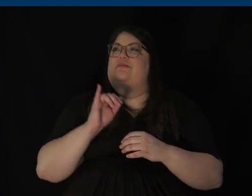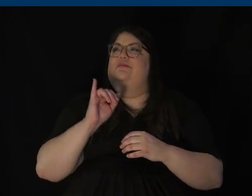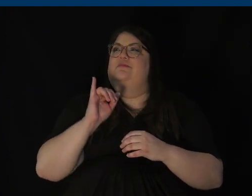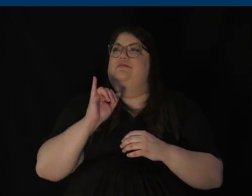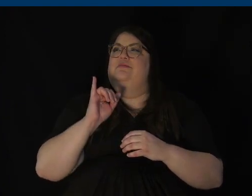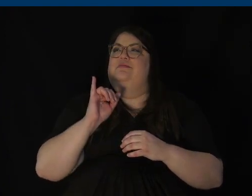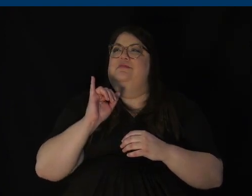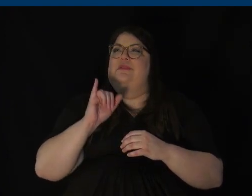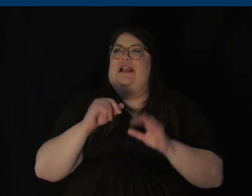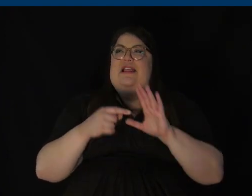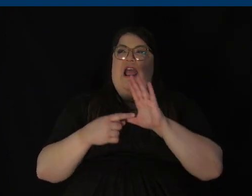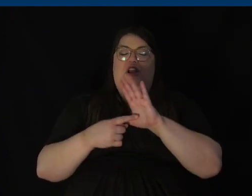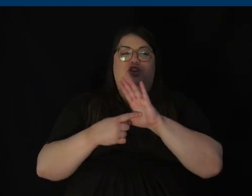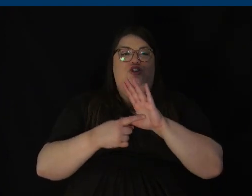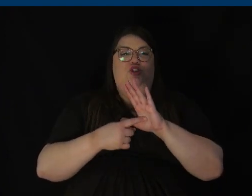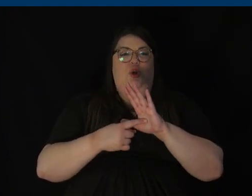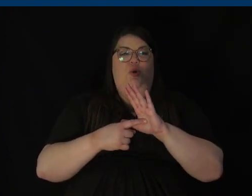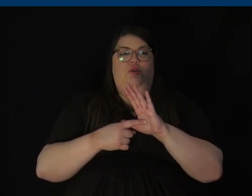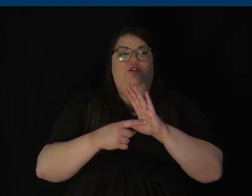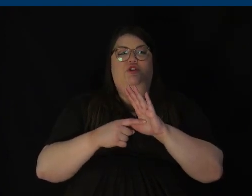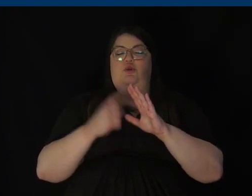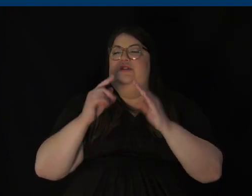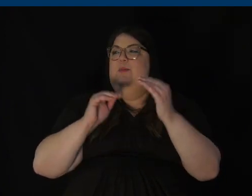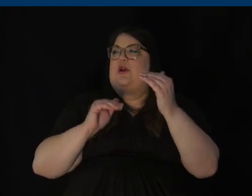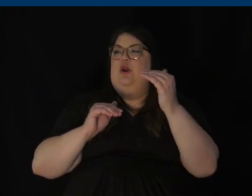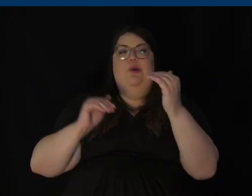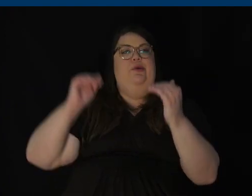kindness shown to an inferior is